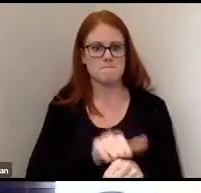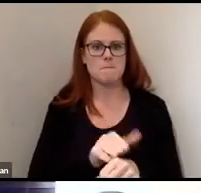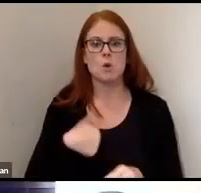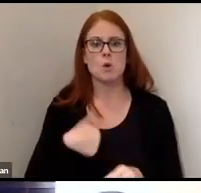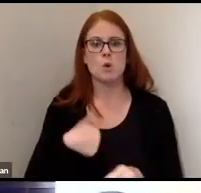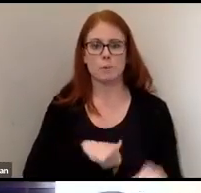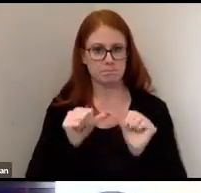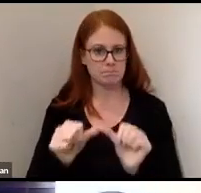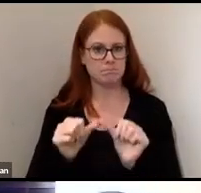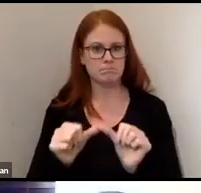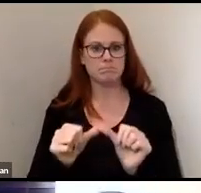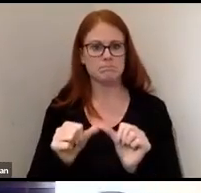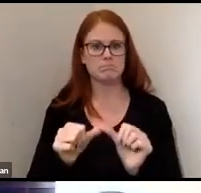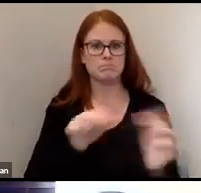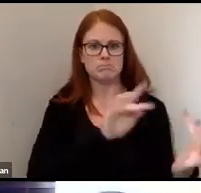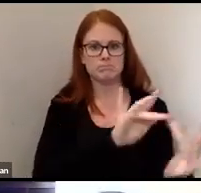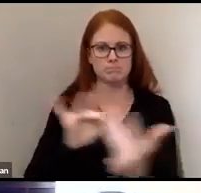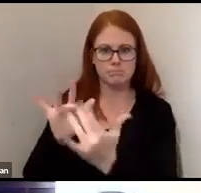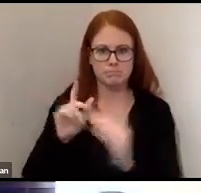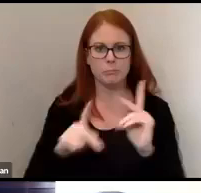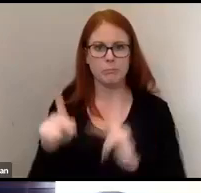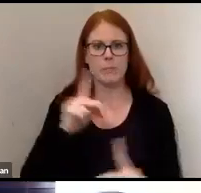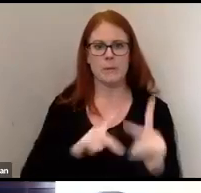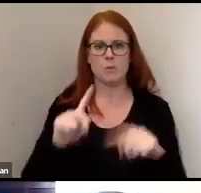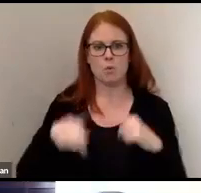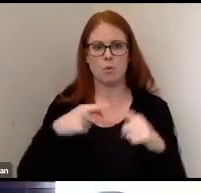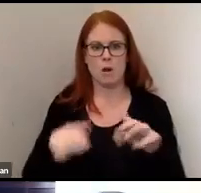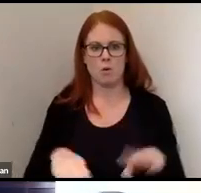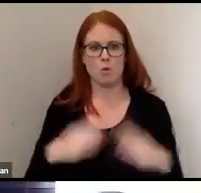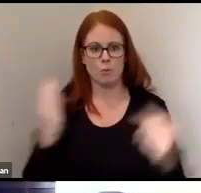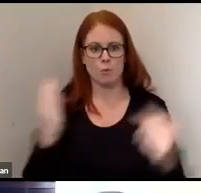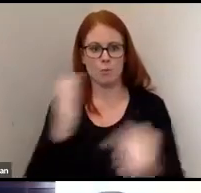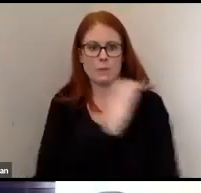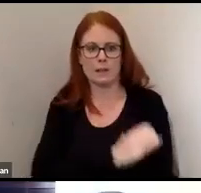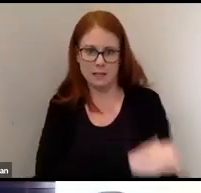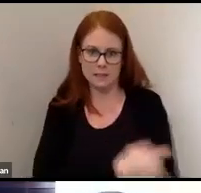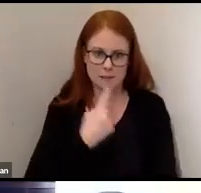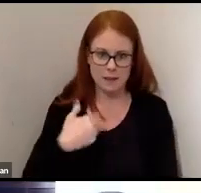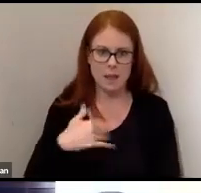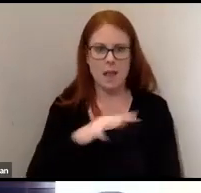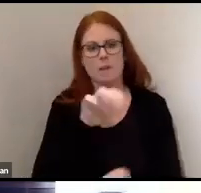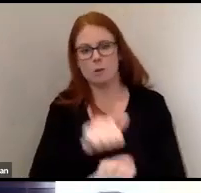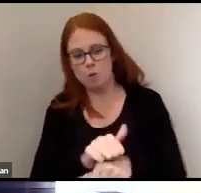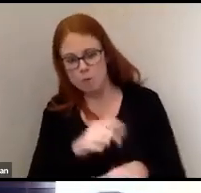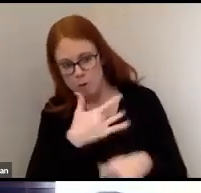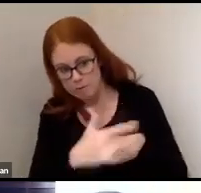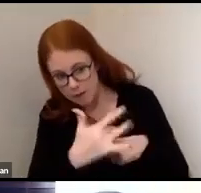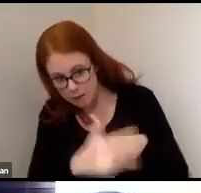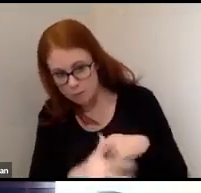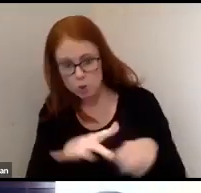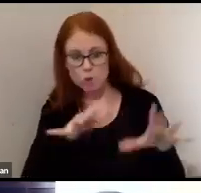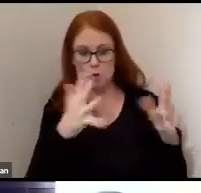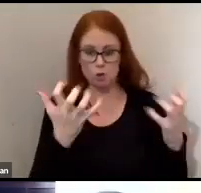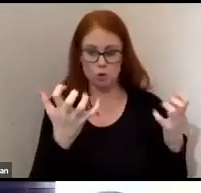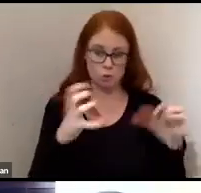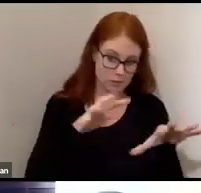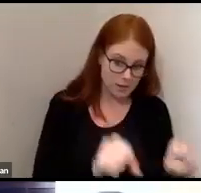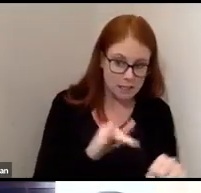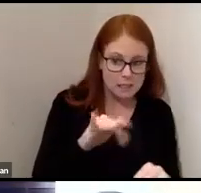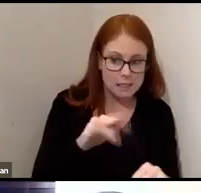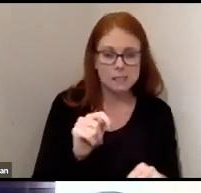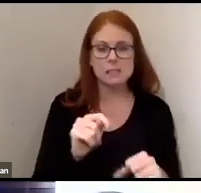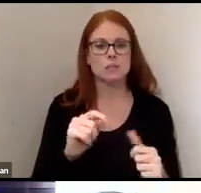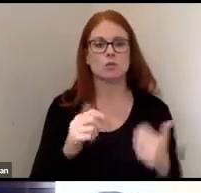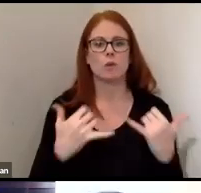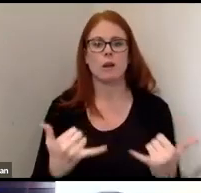continuing to reach out to people when we open clinics and say, we have these appointments open, take it. I think it's also at